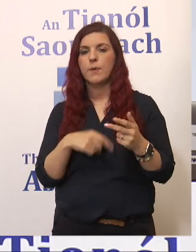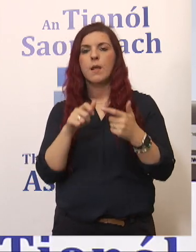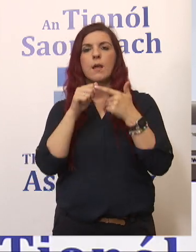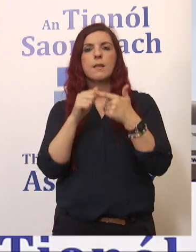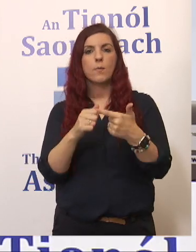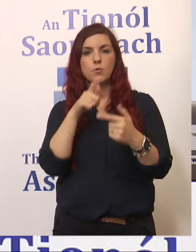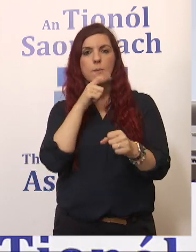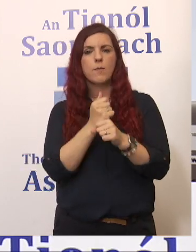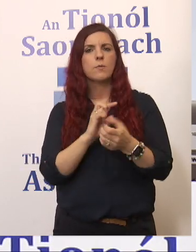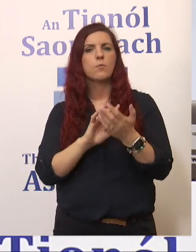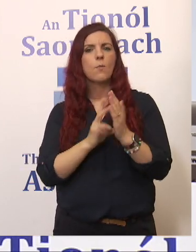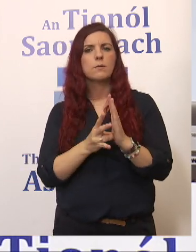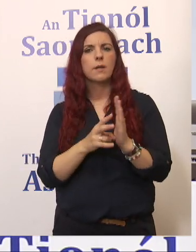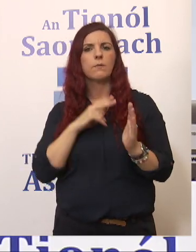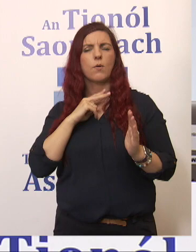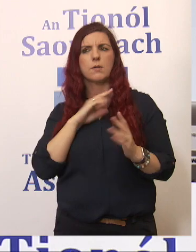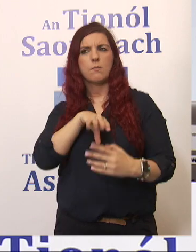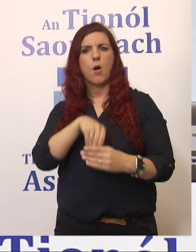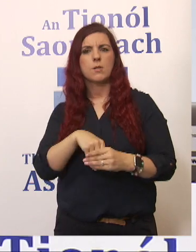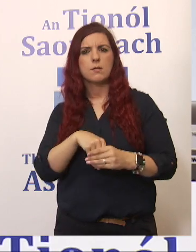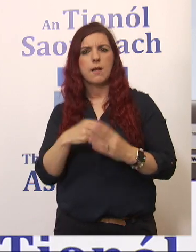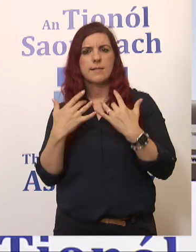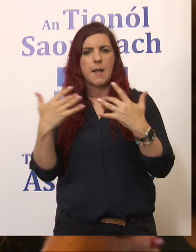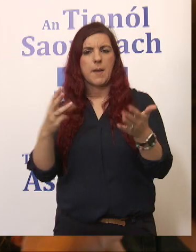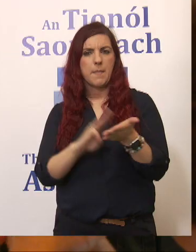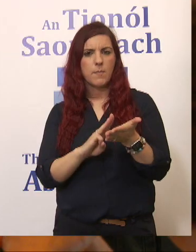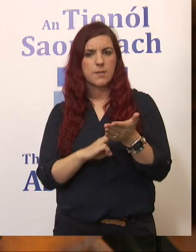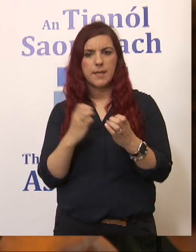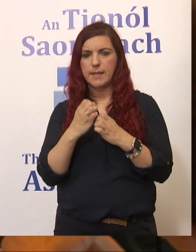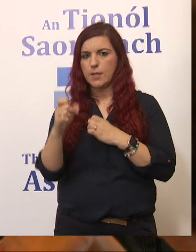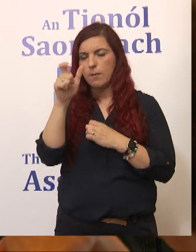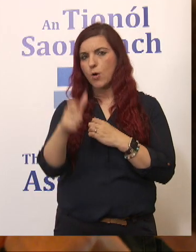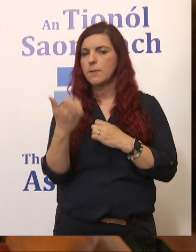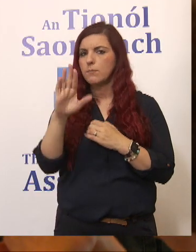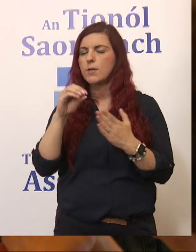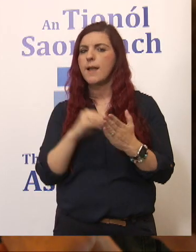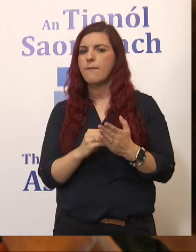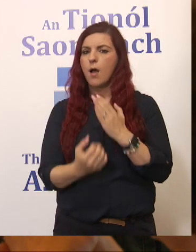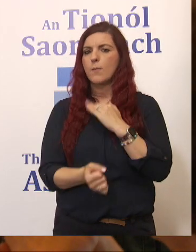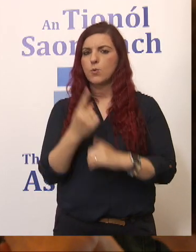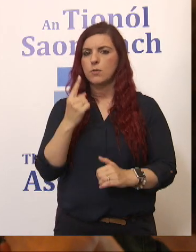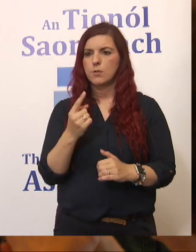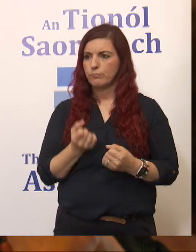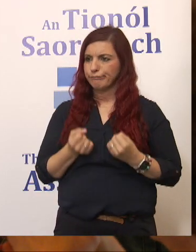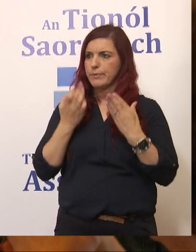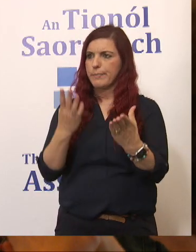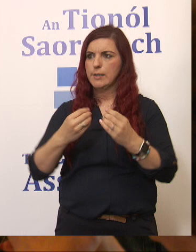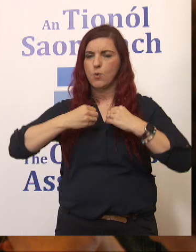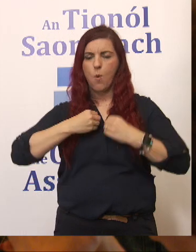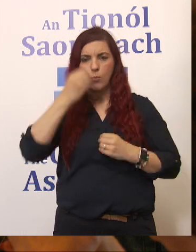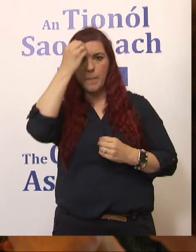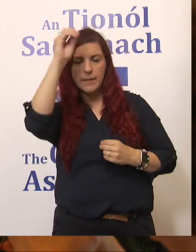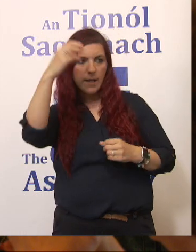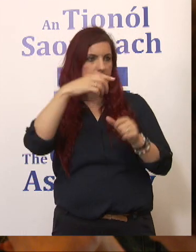equality of voice amongst the Assembly members. Each member will have the opportunity to voice their opinions and allow other members to